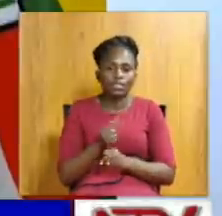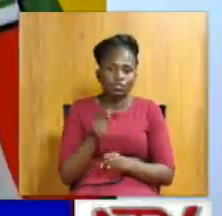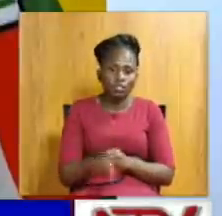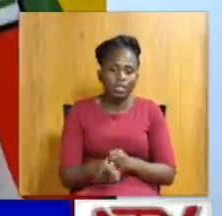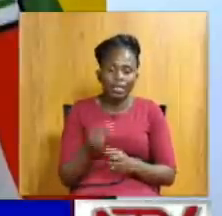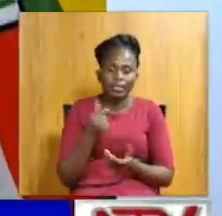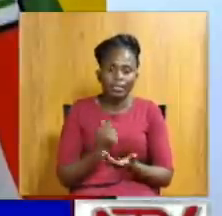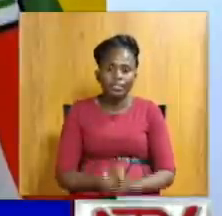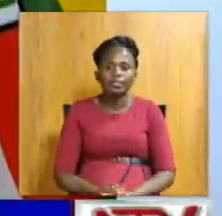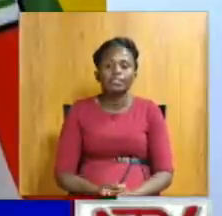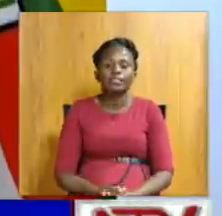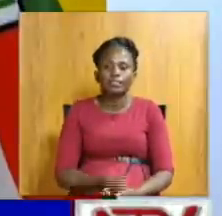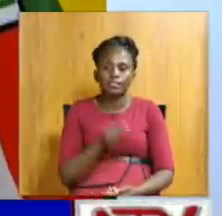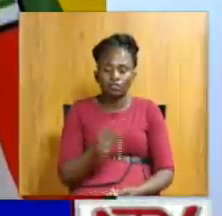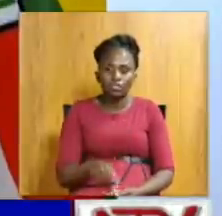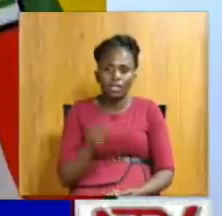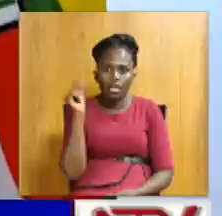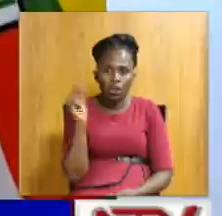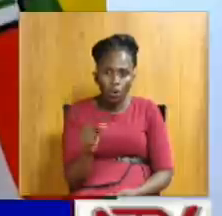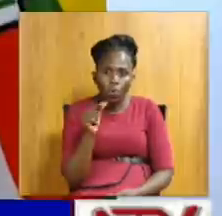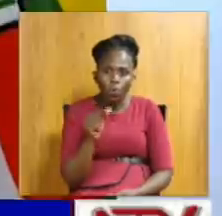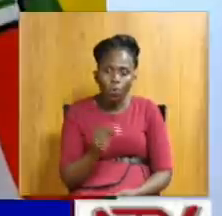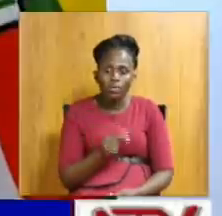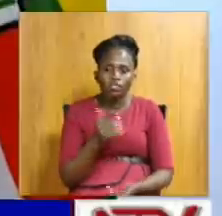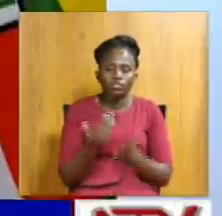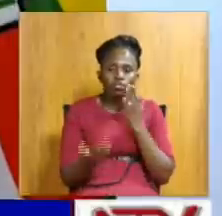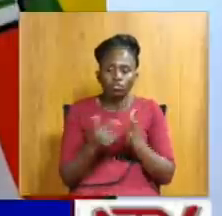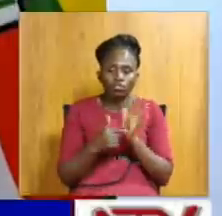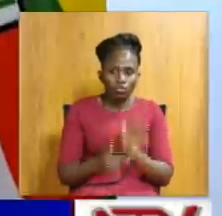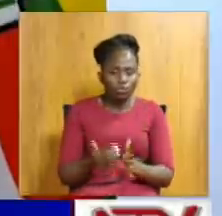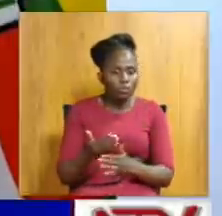the dams is low, as shown below.